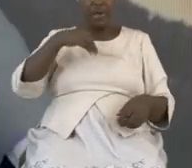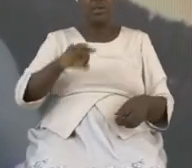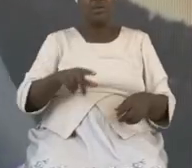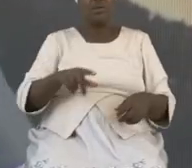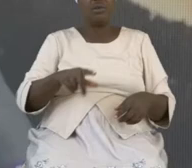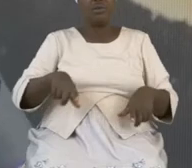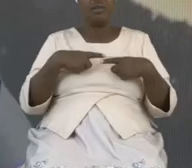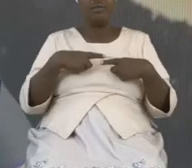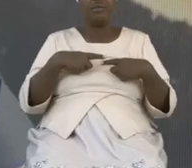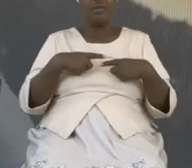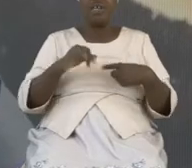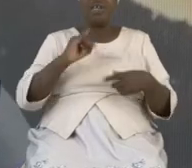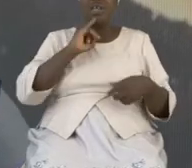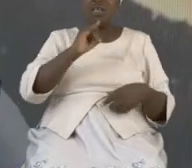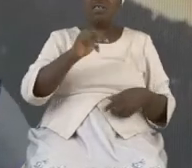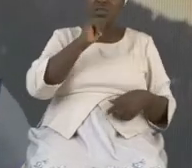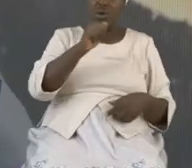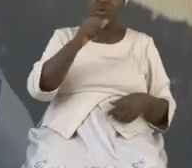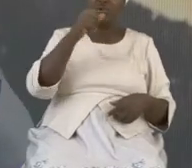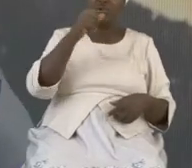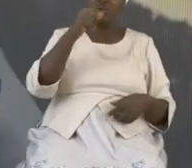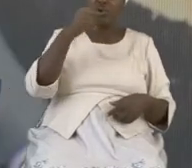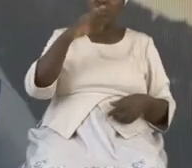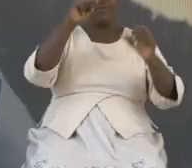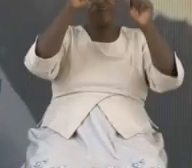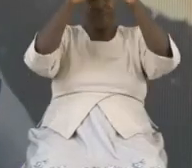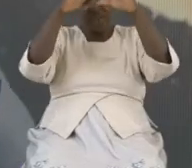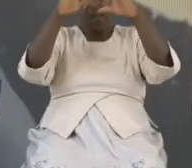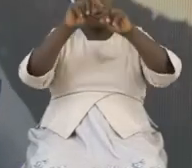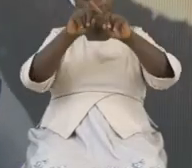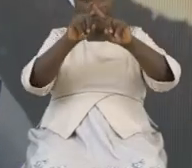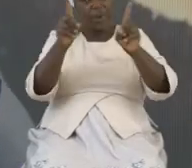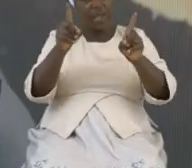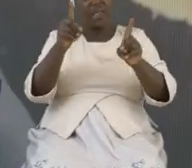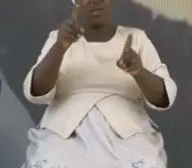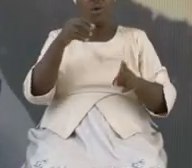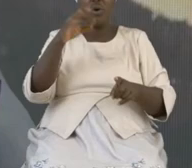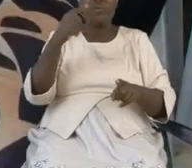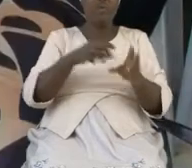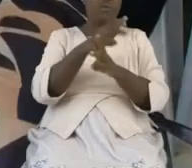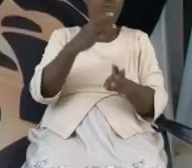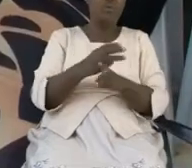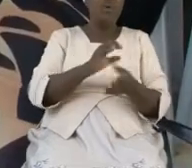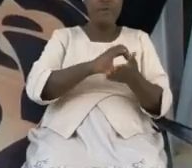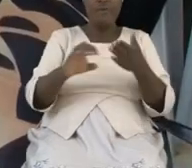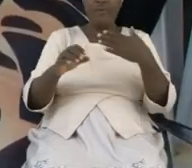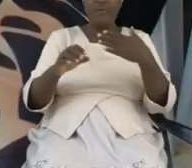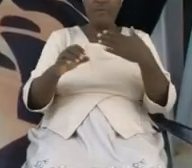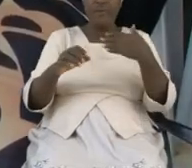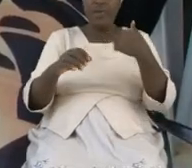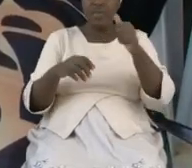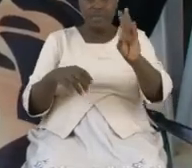is not of the Father, but is of the world. Look at verse 17. And the